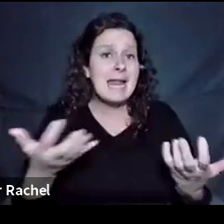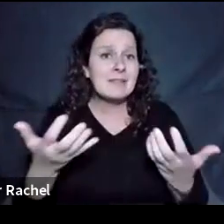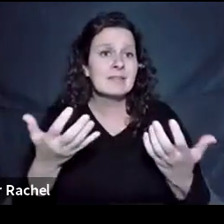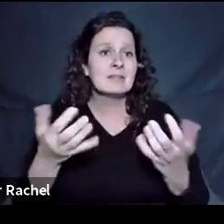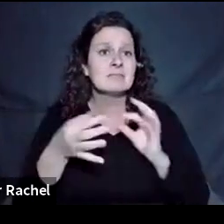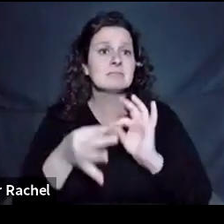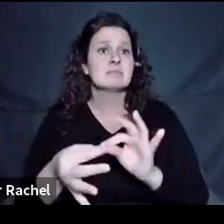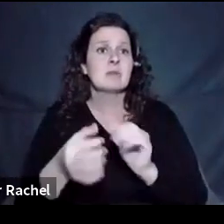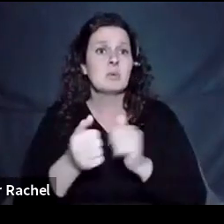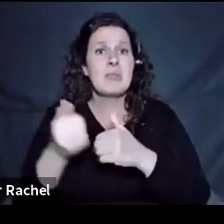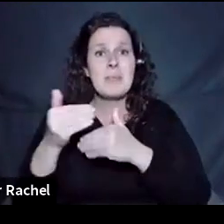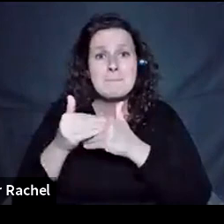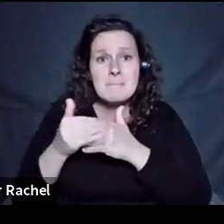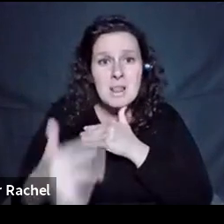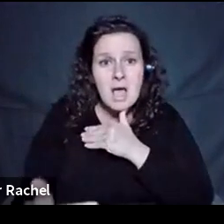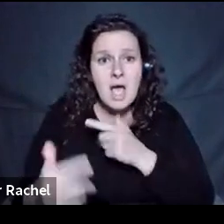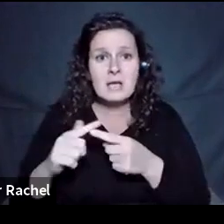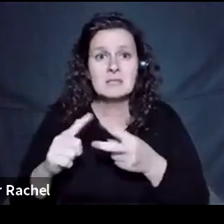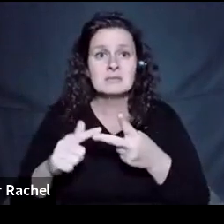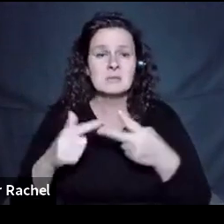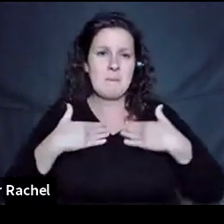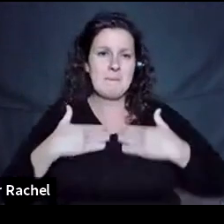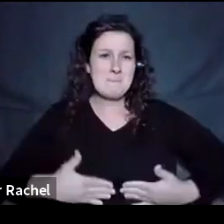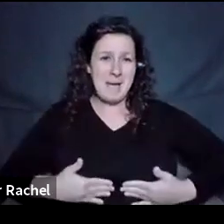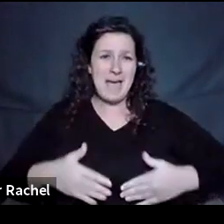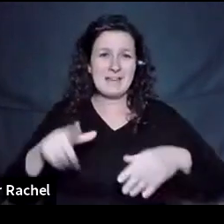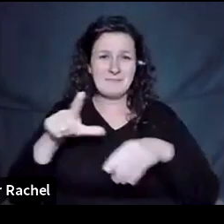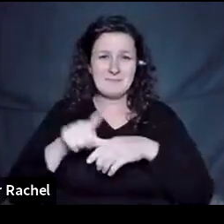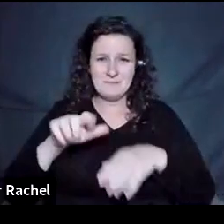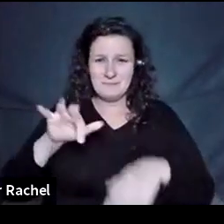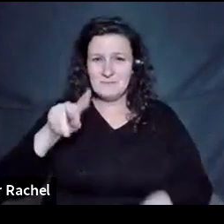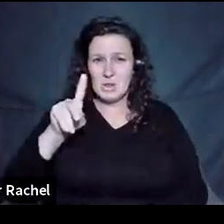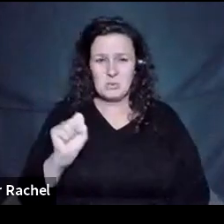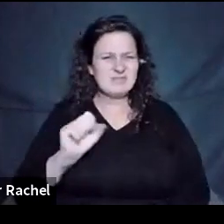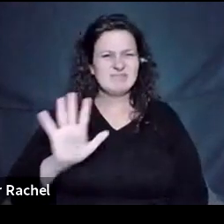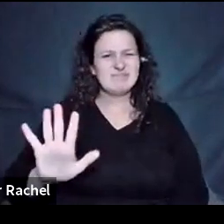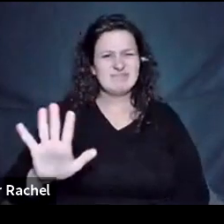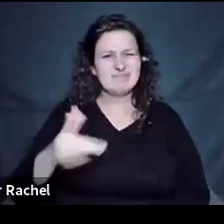do with like blood or bodily fluids or things of that nature.